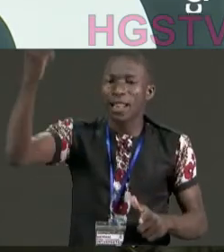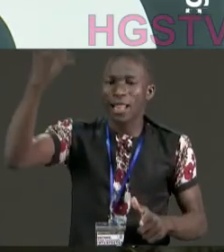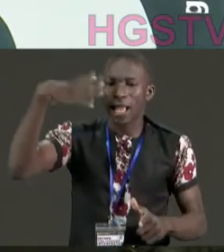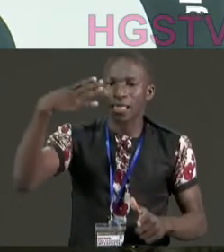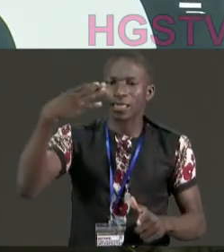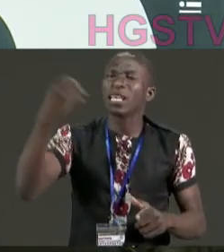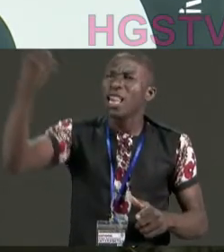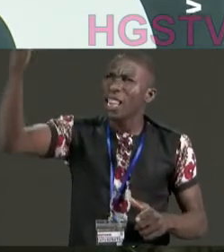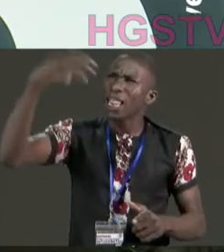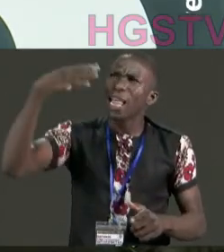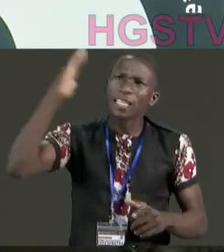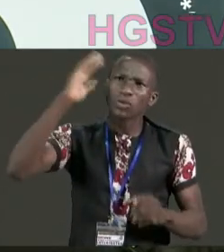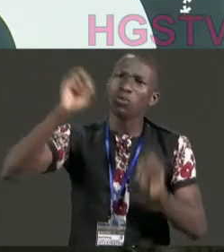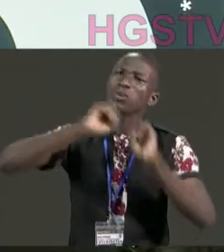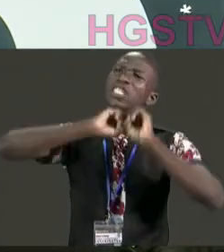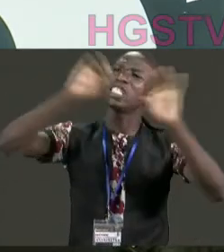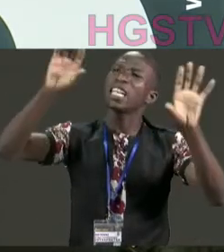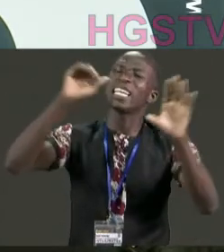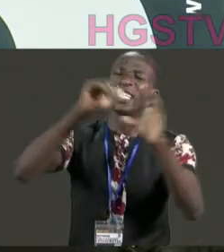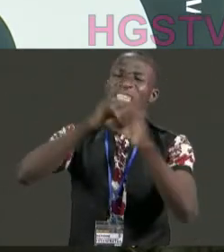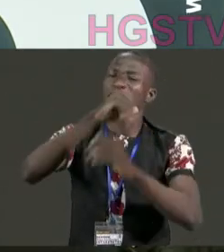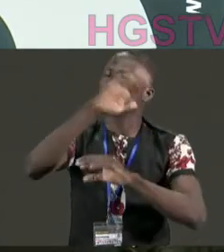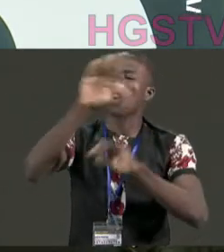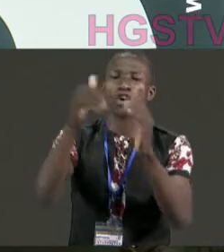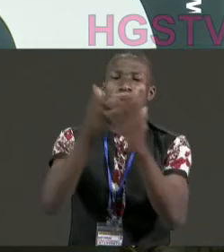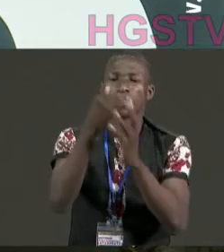the light will shine again in the world